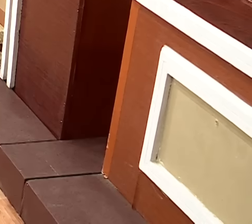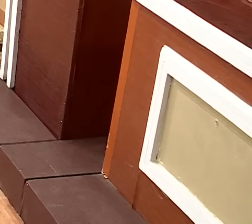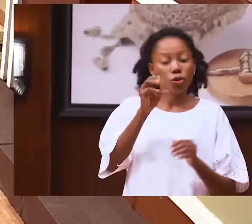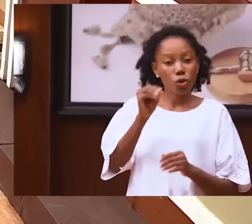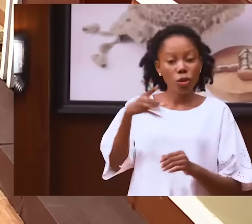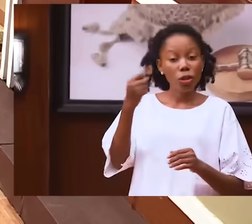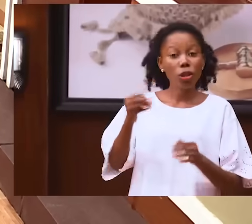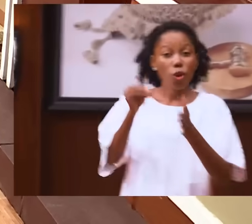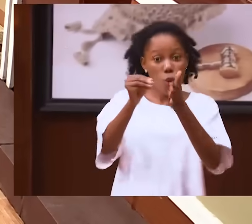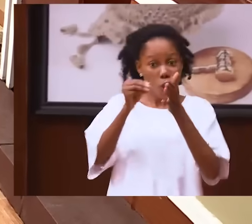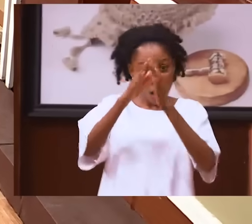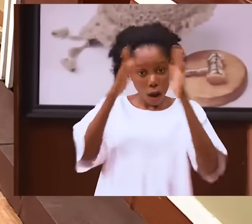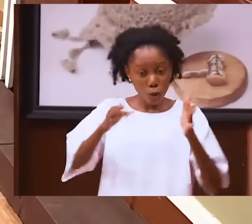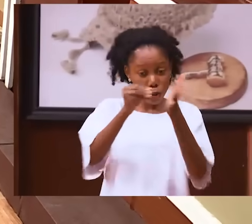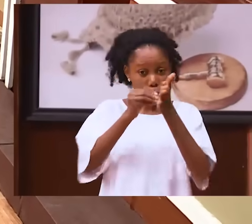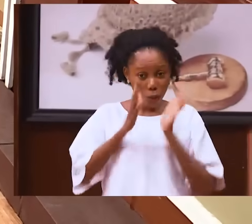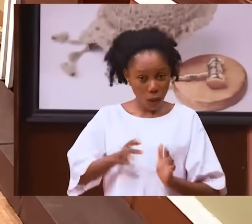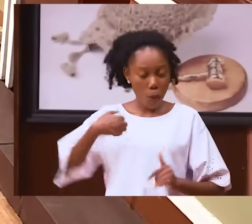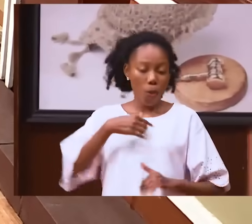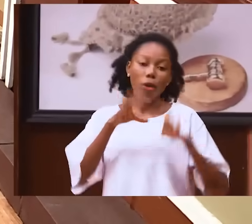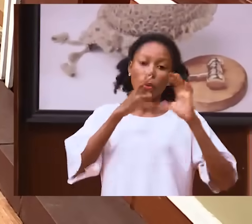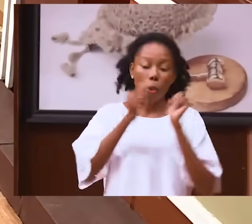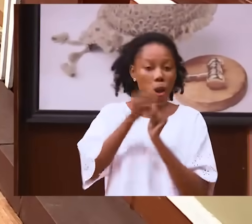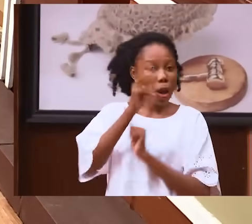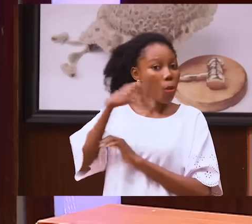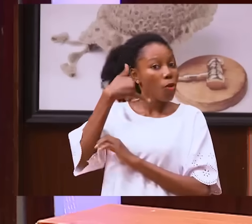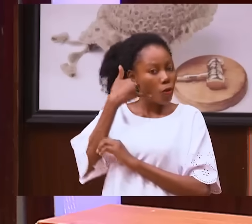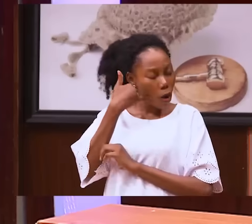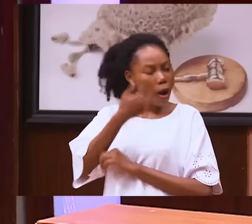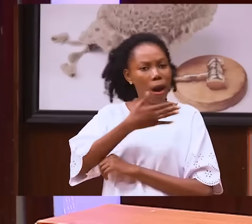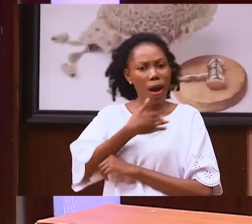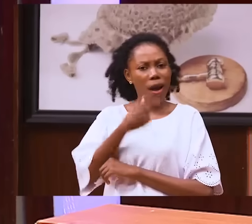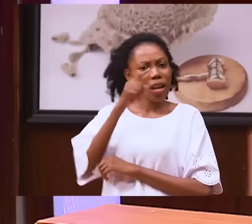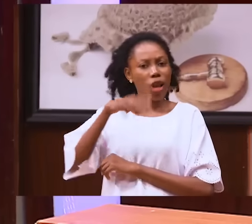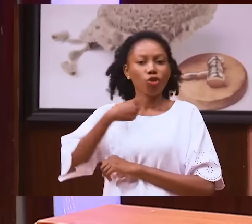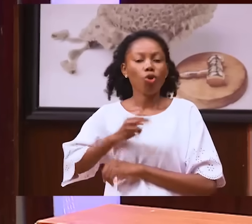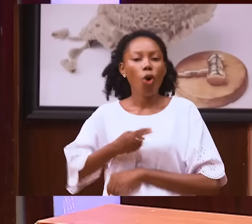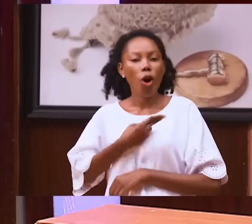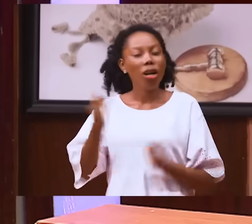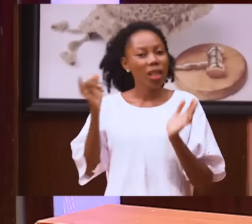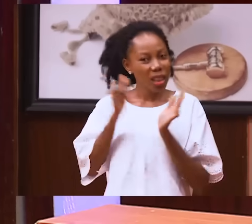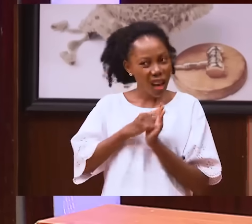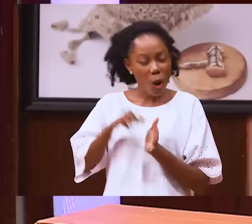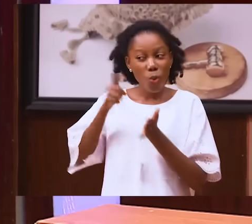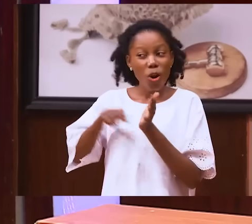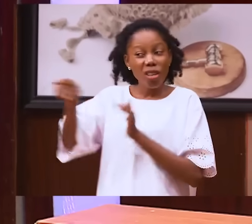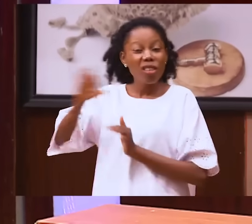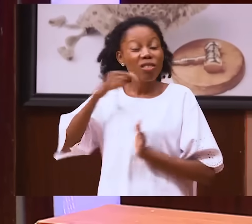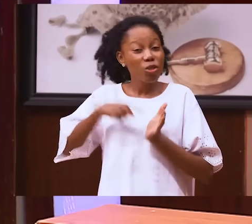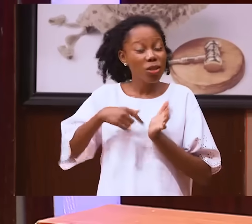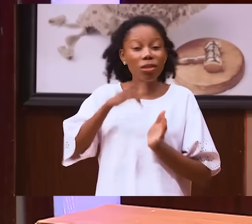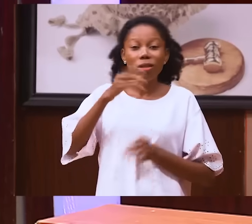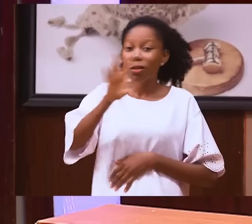So the landlord, we spoke to him on phone, and he confirmed that what Sunday is actually owing is